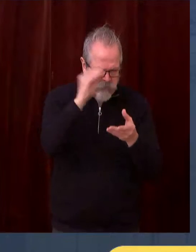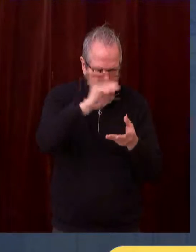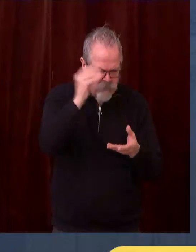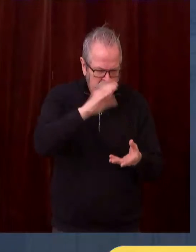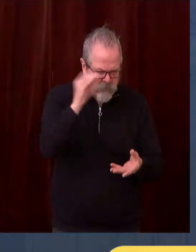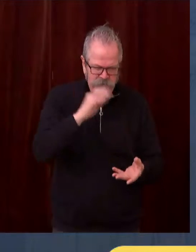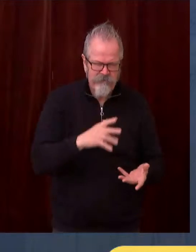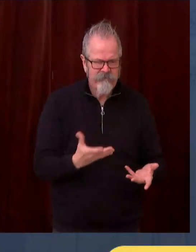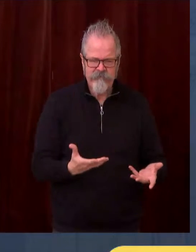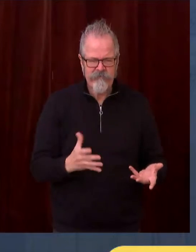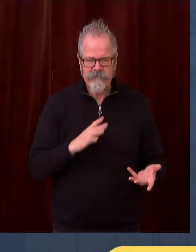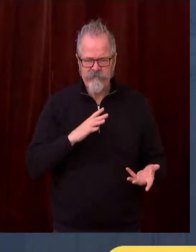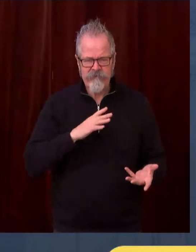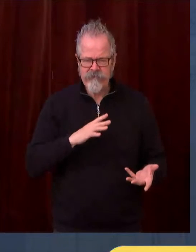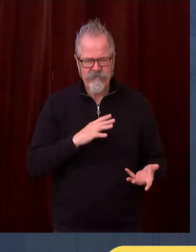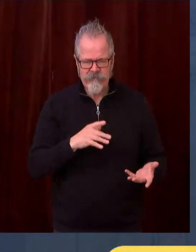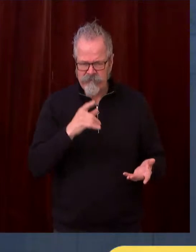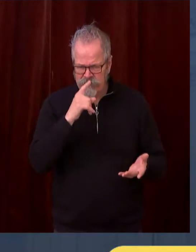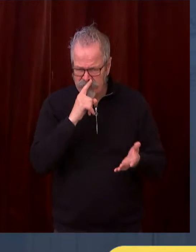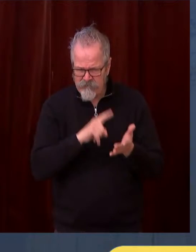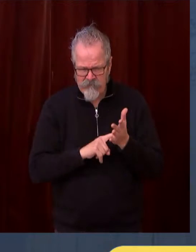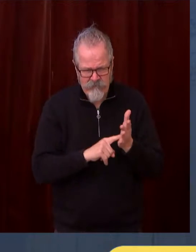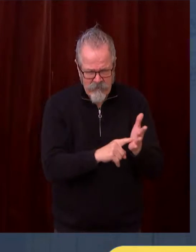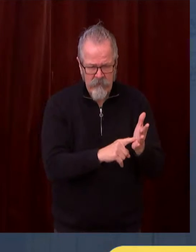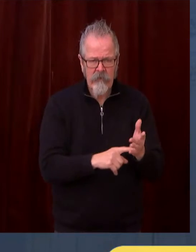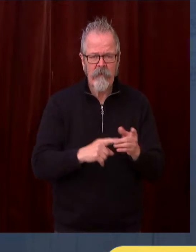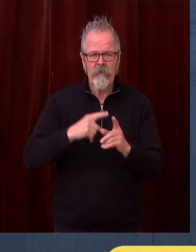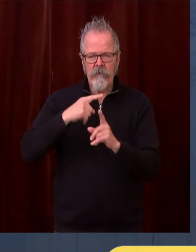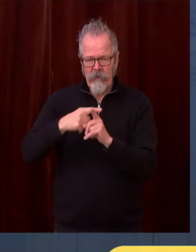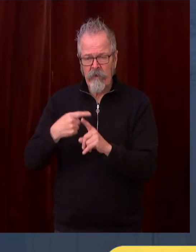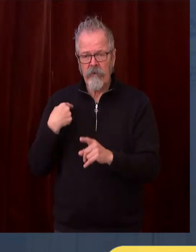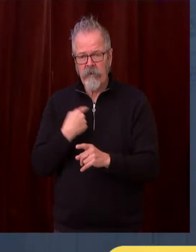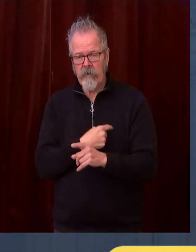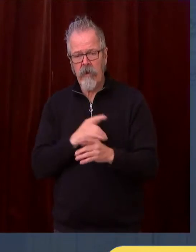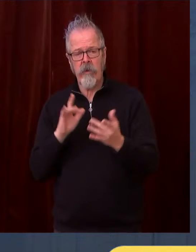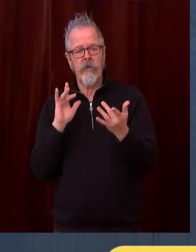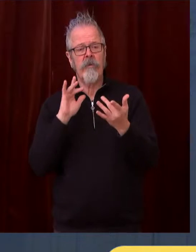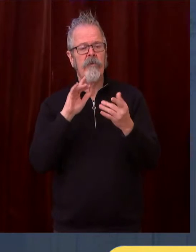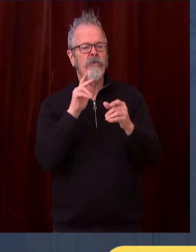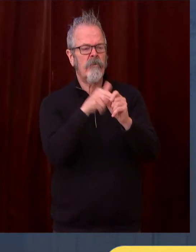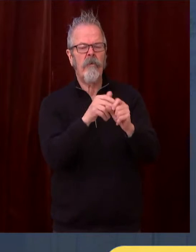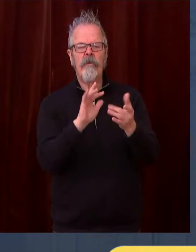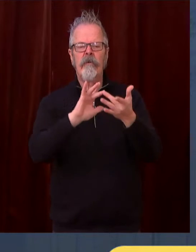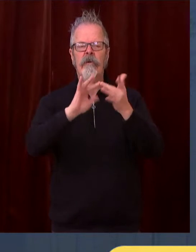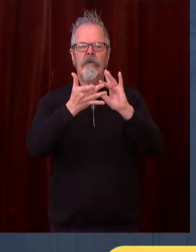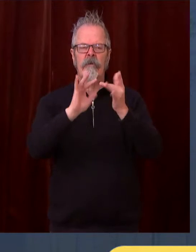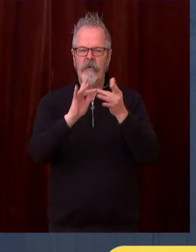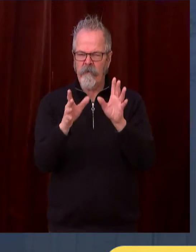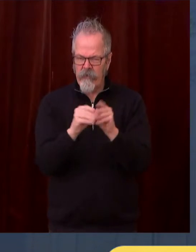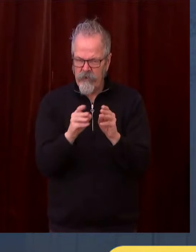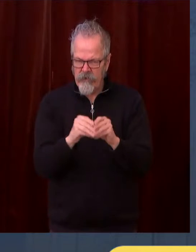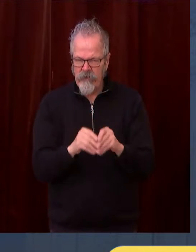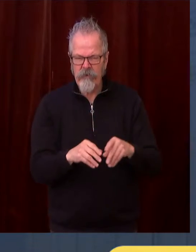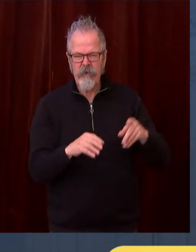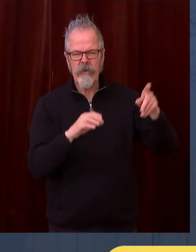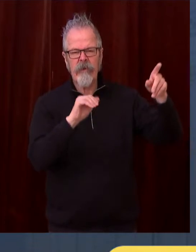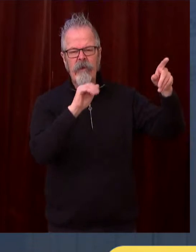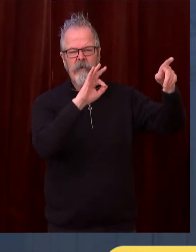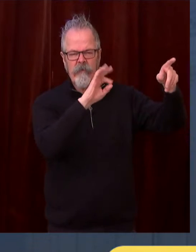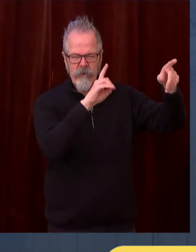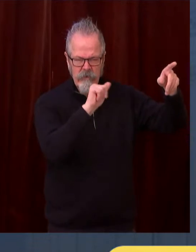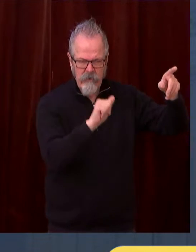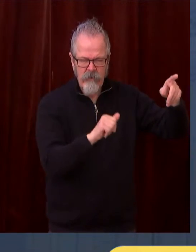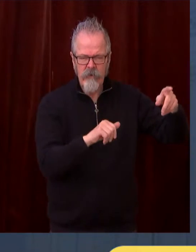the VRBPAC meeting, again, the FDA meetings and the ACIP meetings. And then we, as a committee,